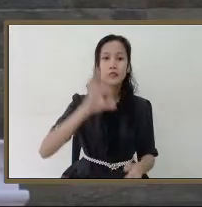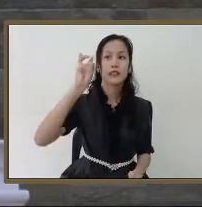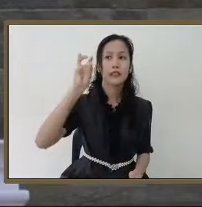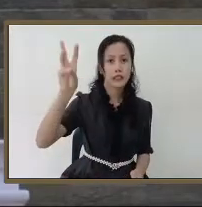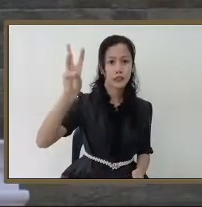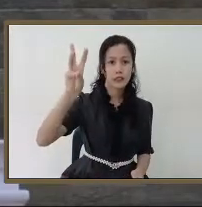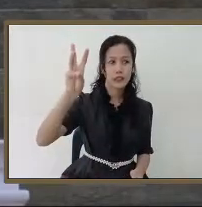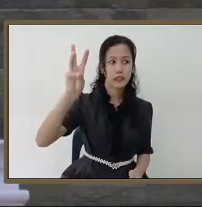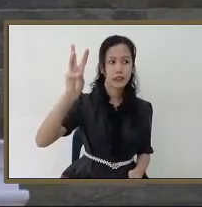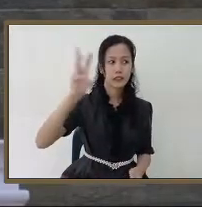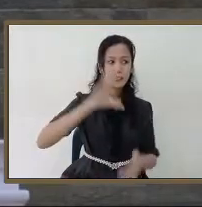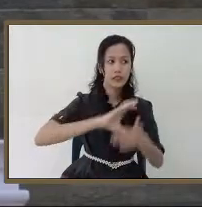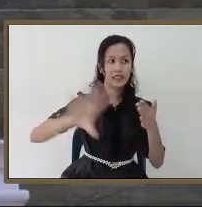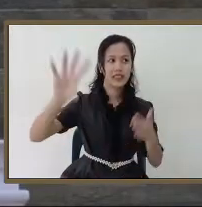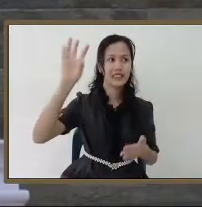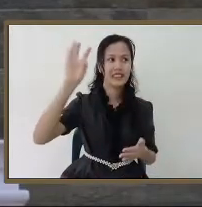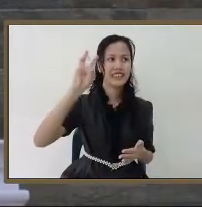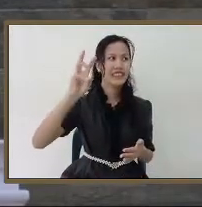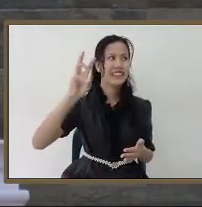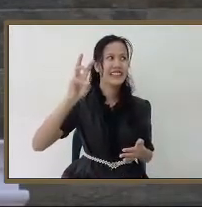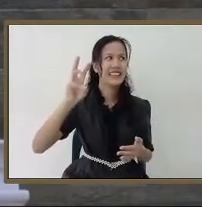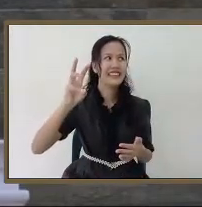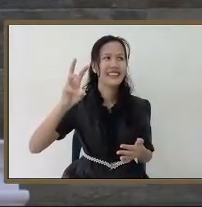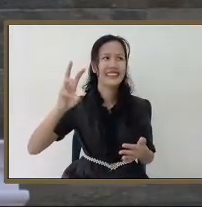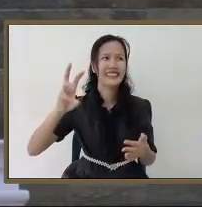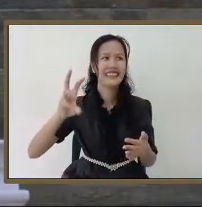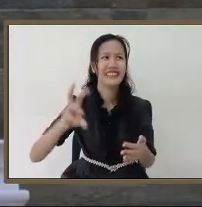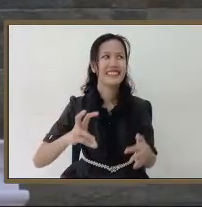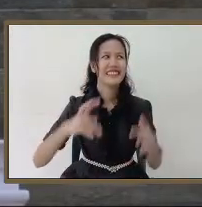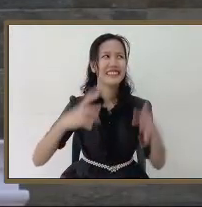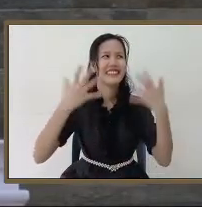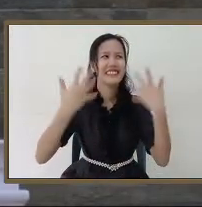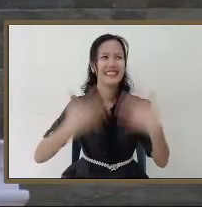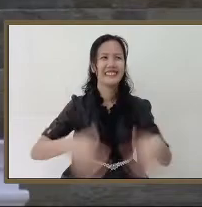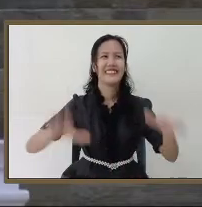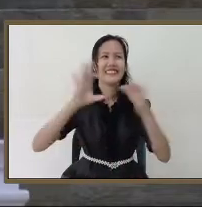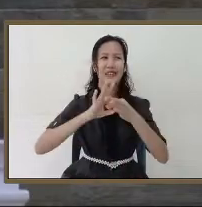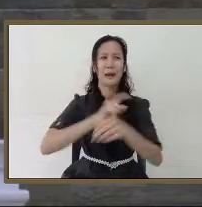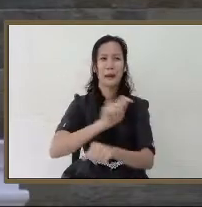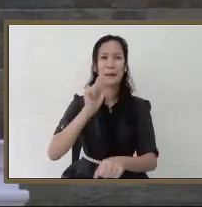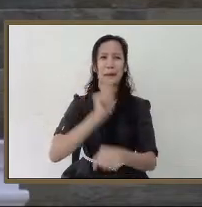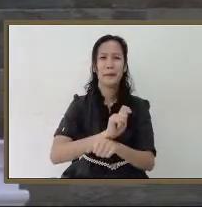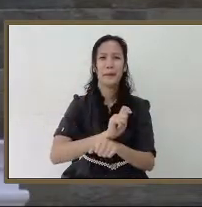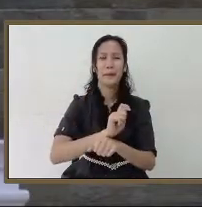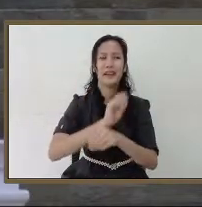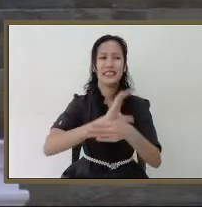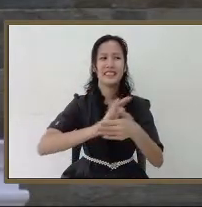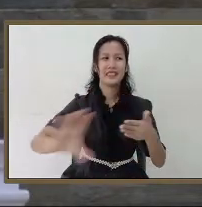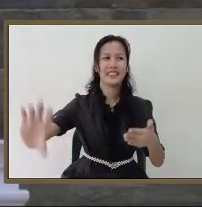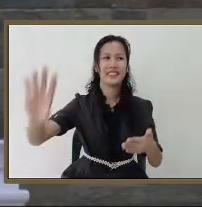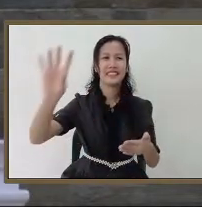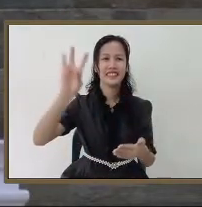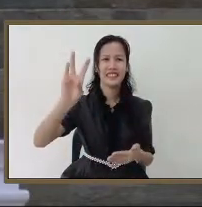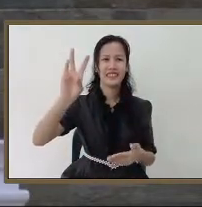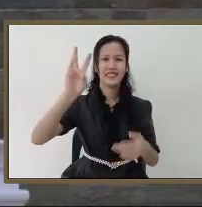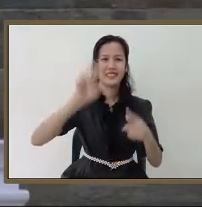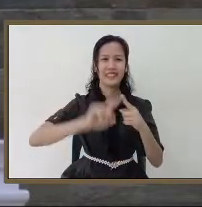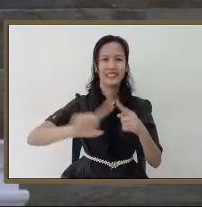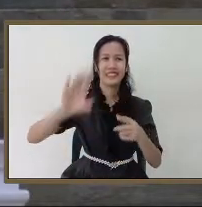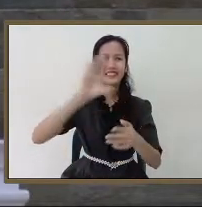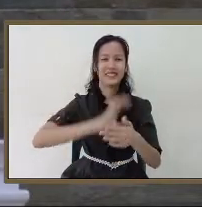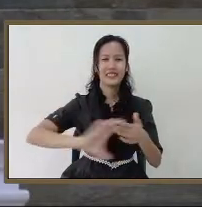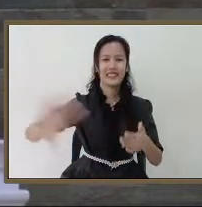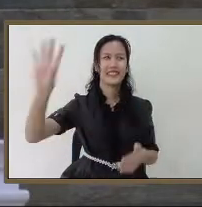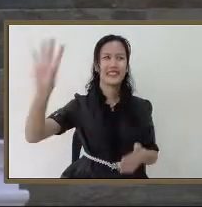Okay? Completion of the temple. And then chapter 7 to chapter 8, from chapter 7